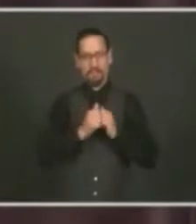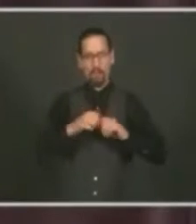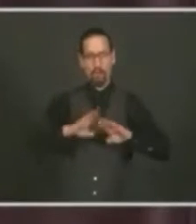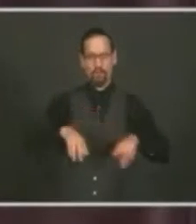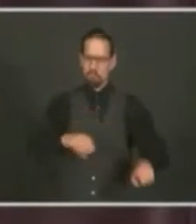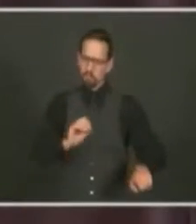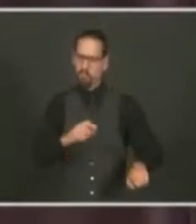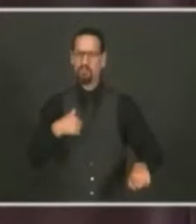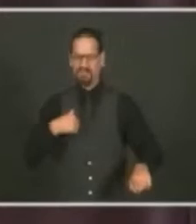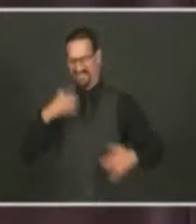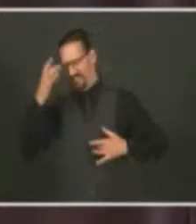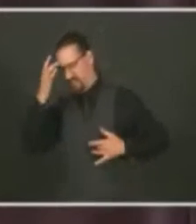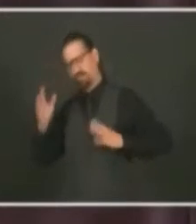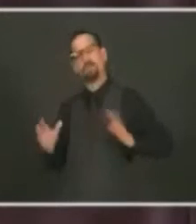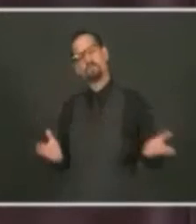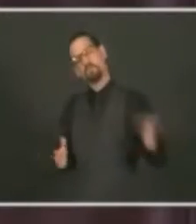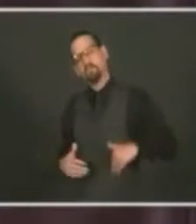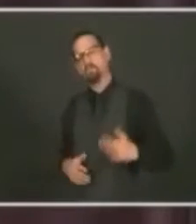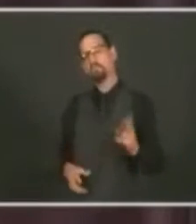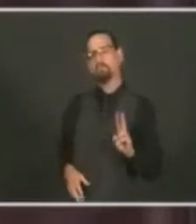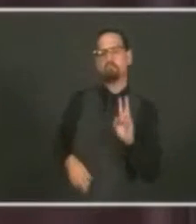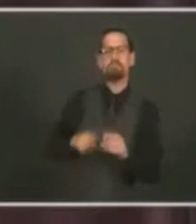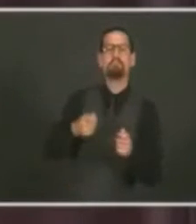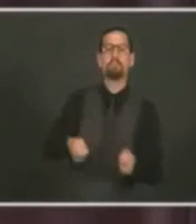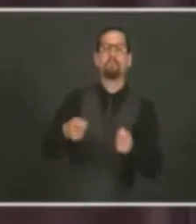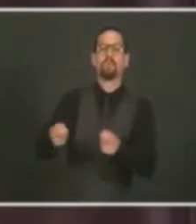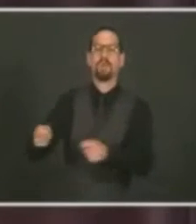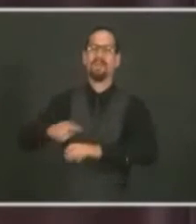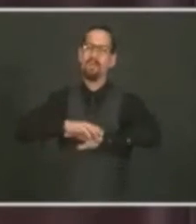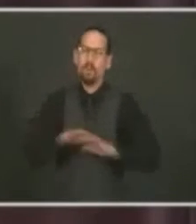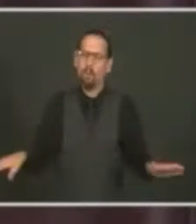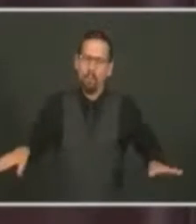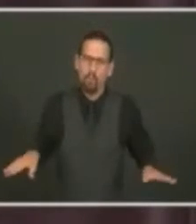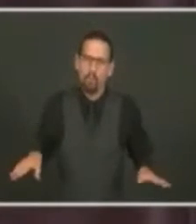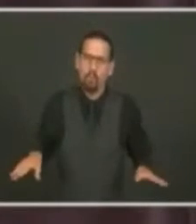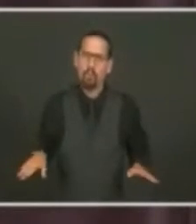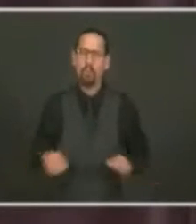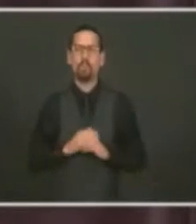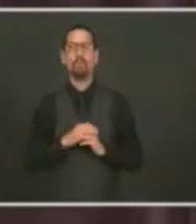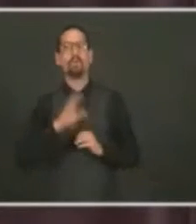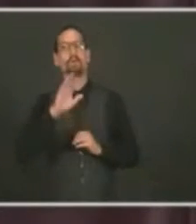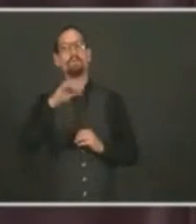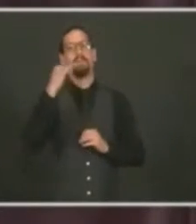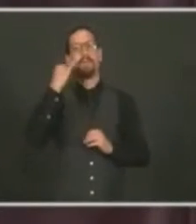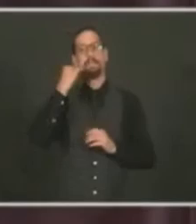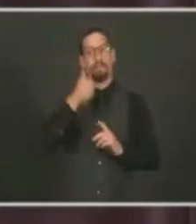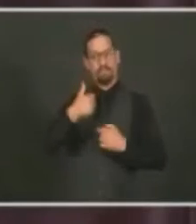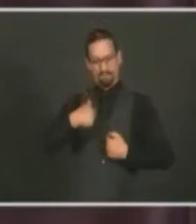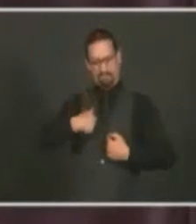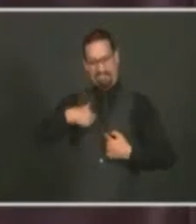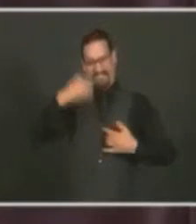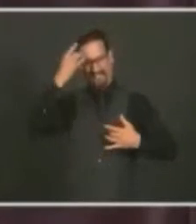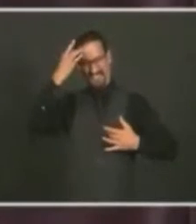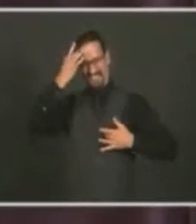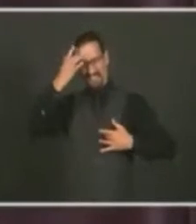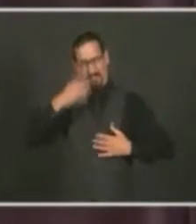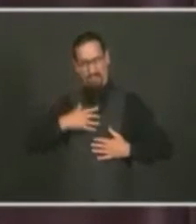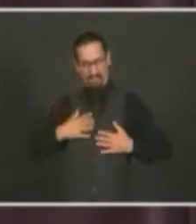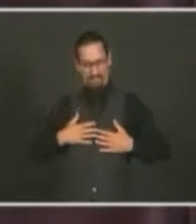out for trick-or-treaters. Both of those should not occur if you are feeling sick in any way.